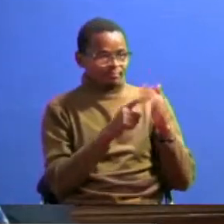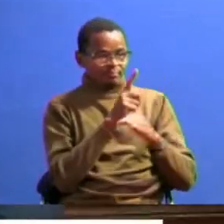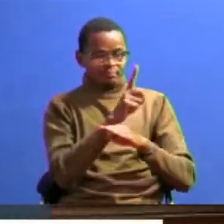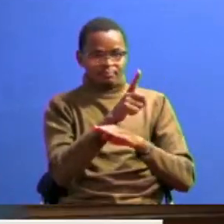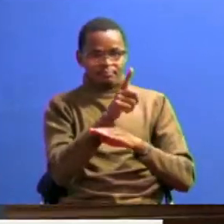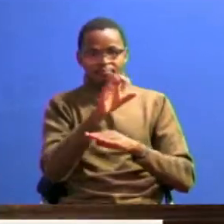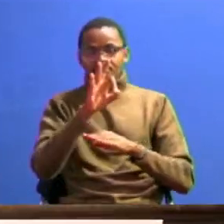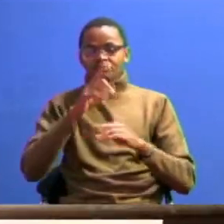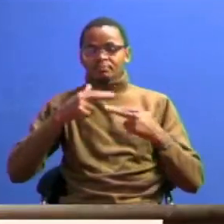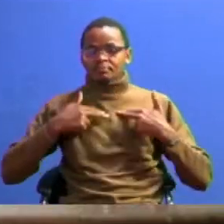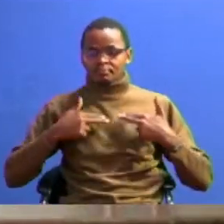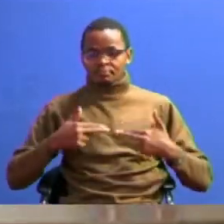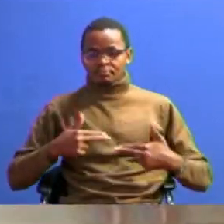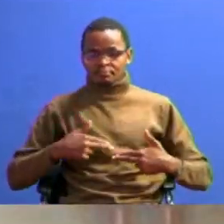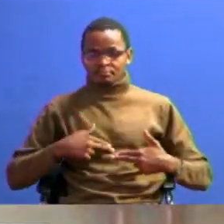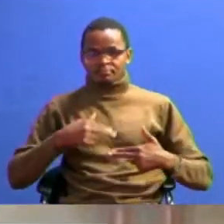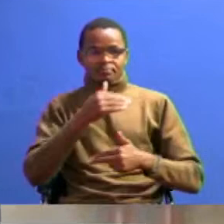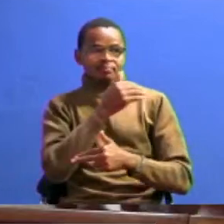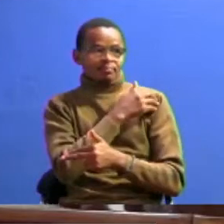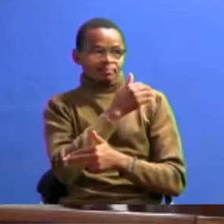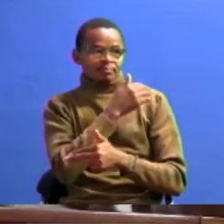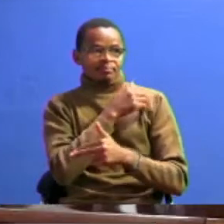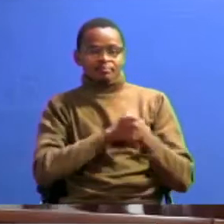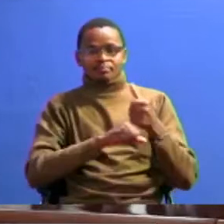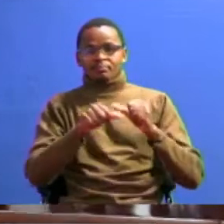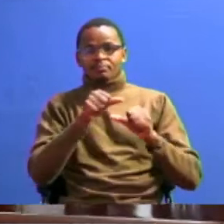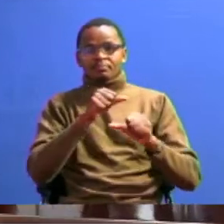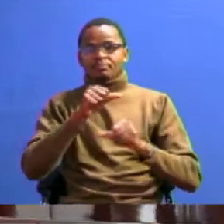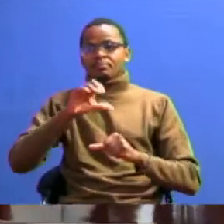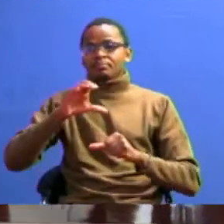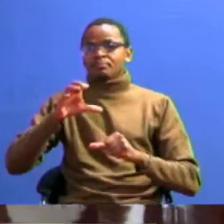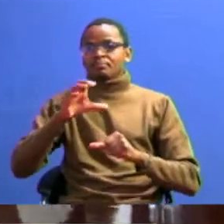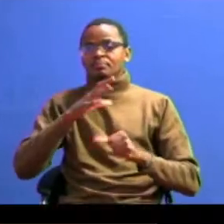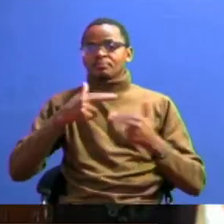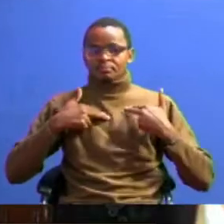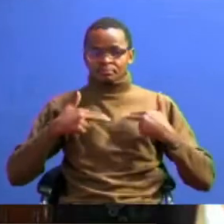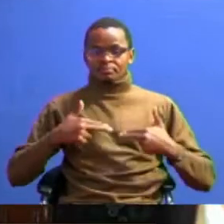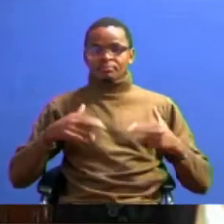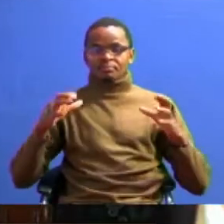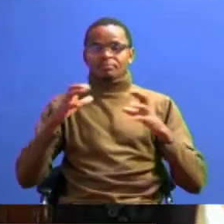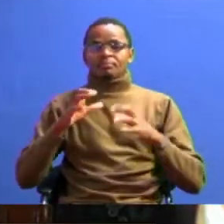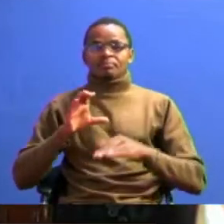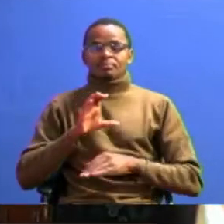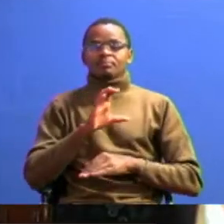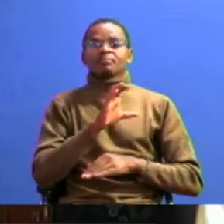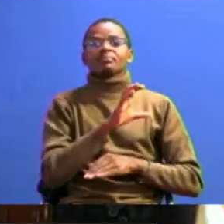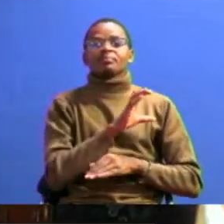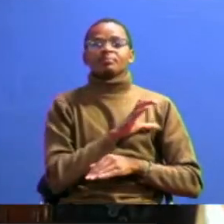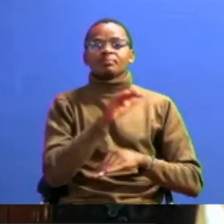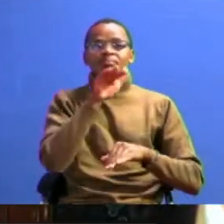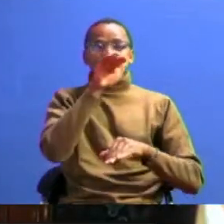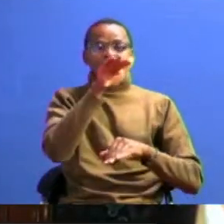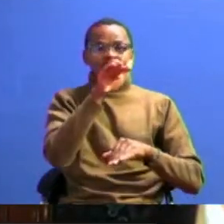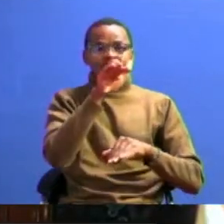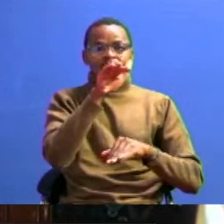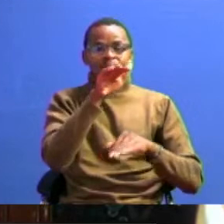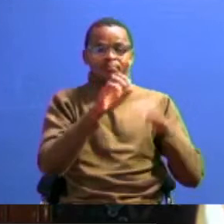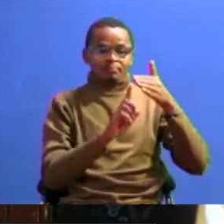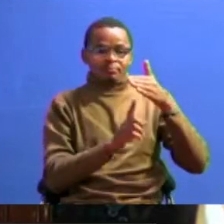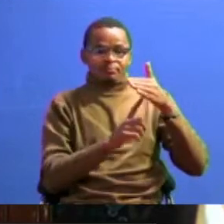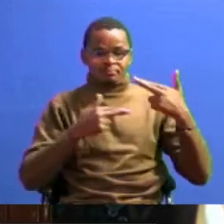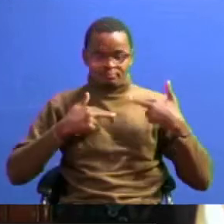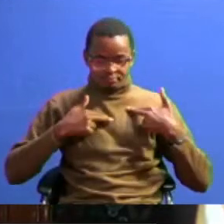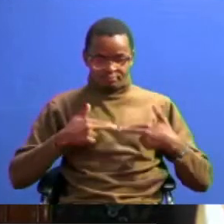Ministry of Health on interfering with the activities of county's health sector. The Council of Governors calls upon the Ministry of Health